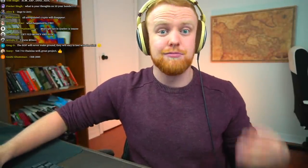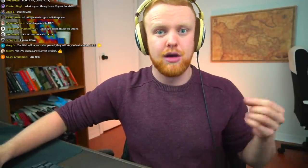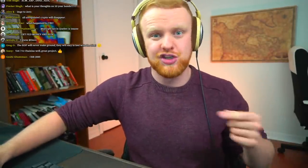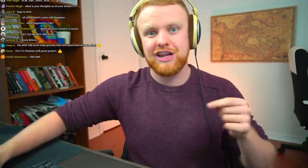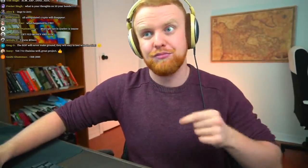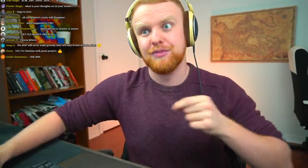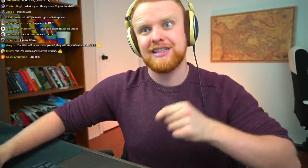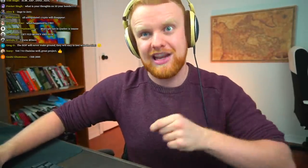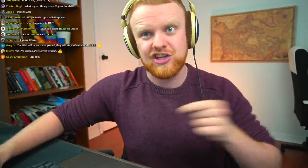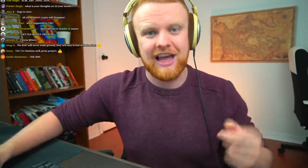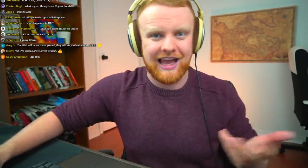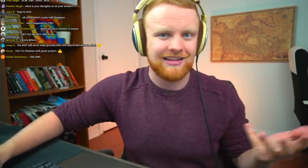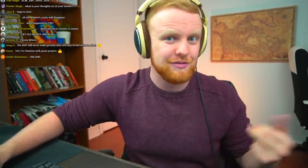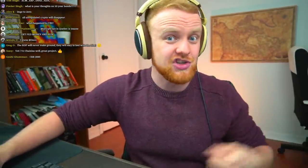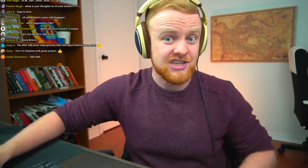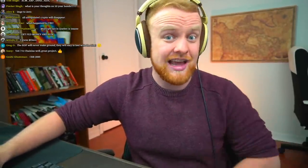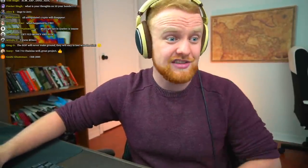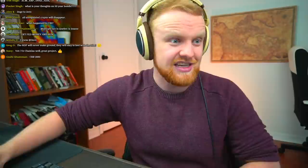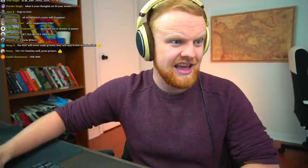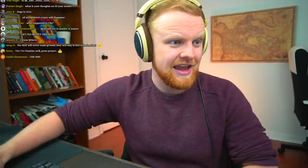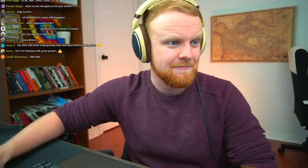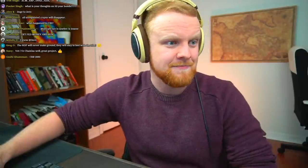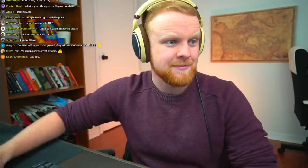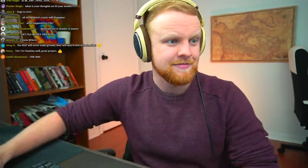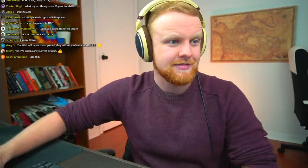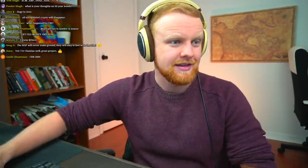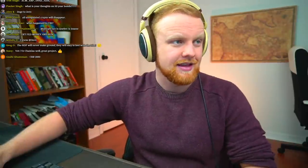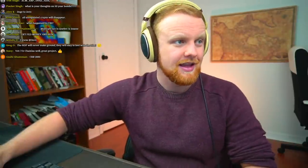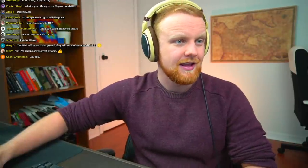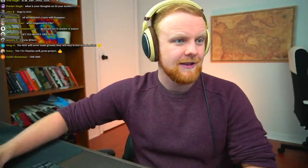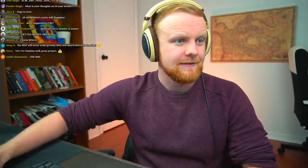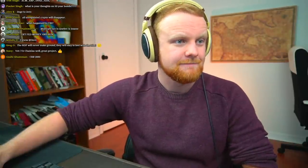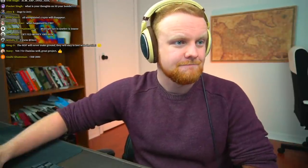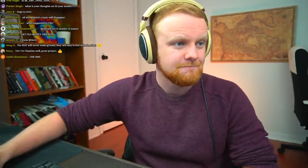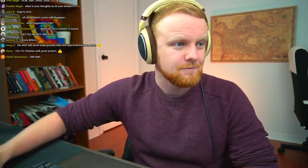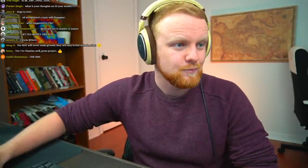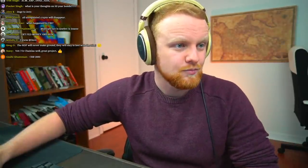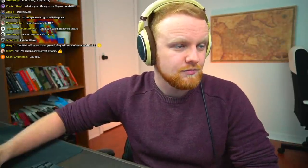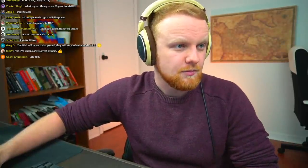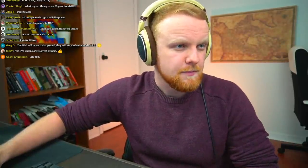inside this Budget Implementation Act that was just announced today.